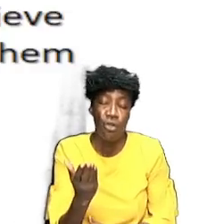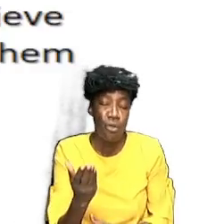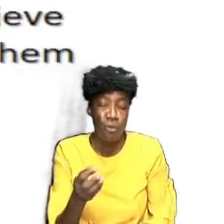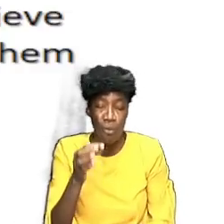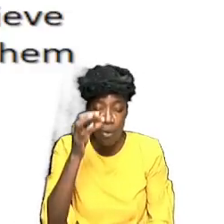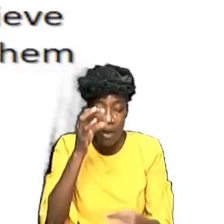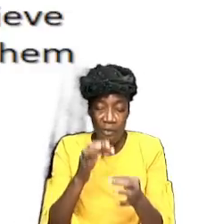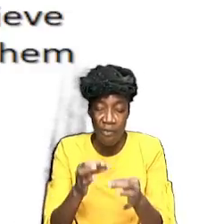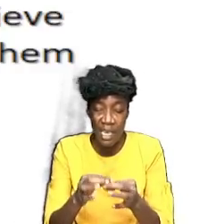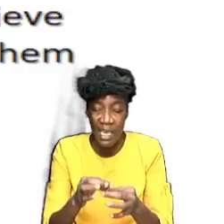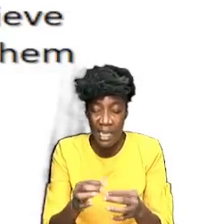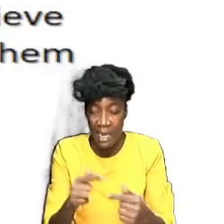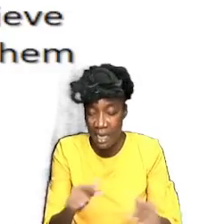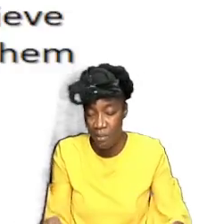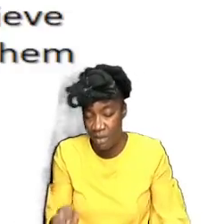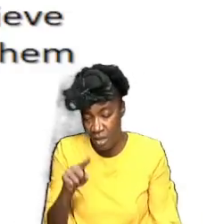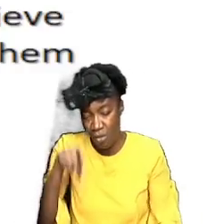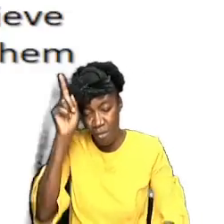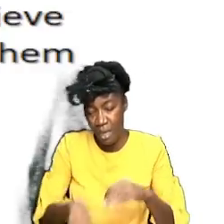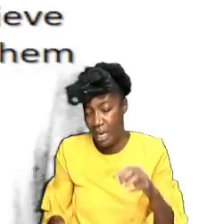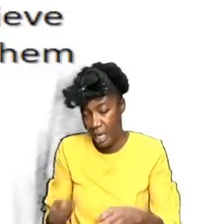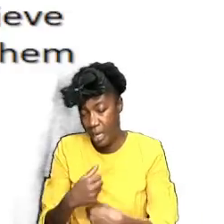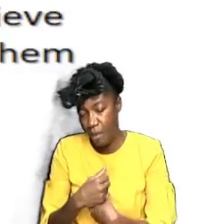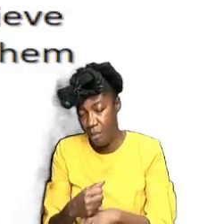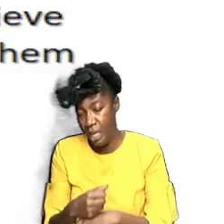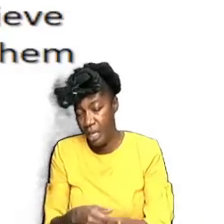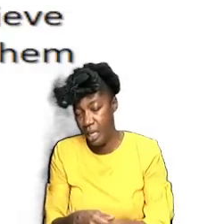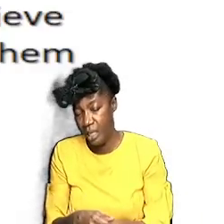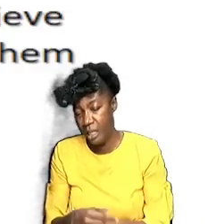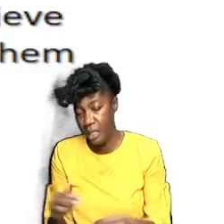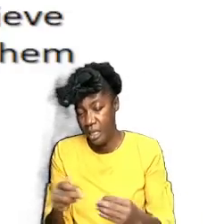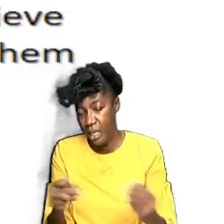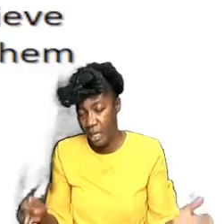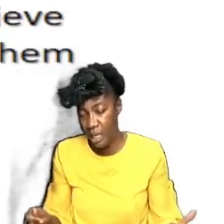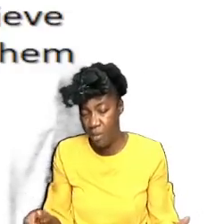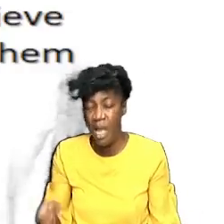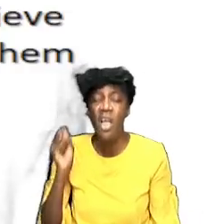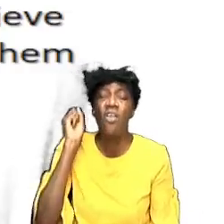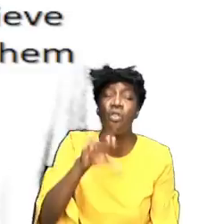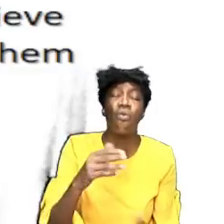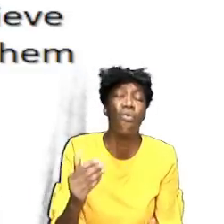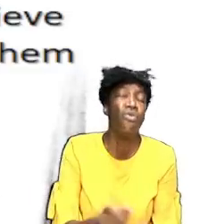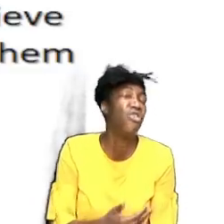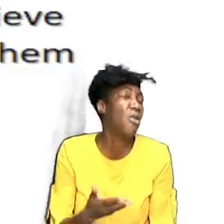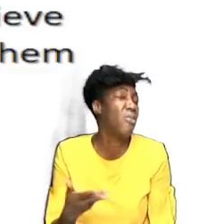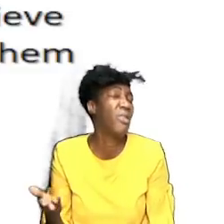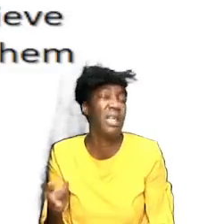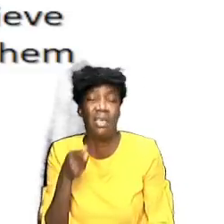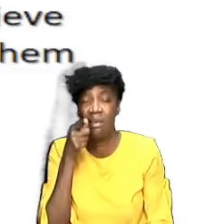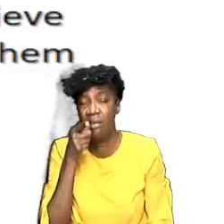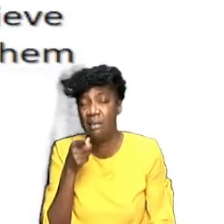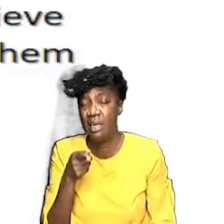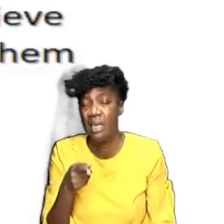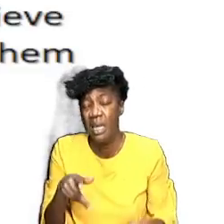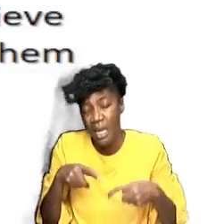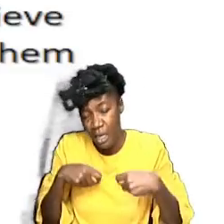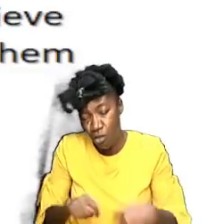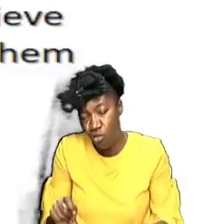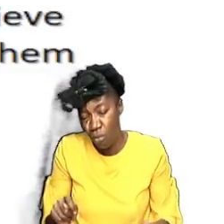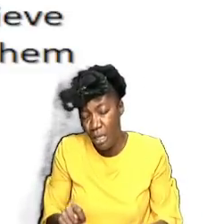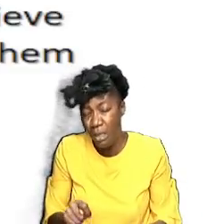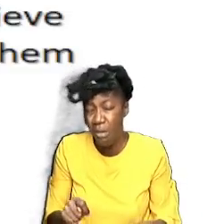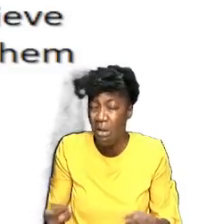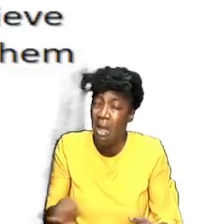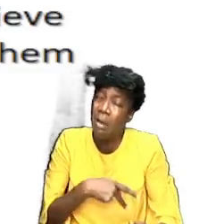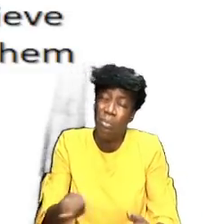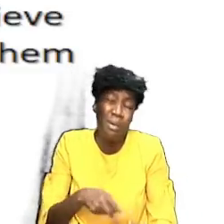make it, when the enemy say, look here, you know, see your life, and the enemy have a way of throwing some stuff. Amen. And he has a way of trying to play with your mind